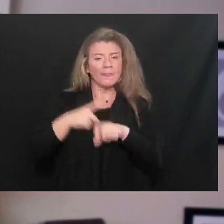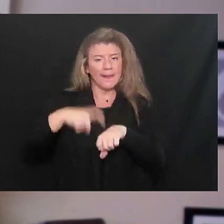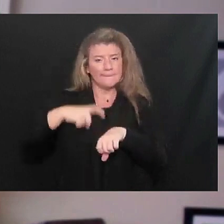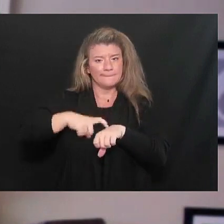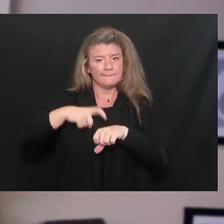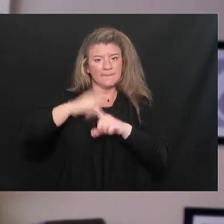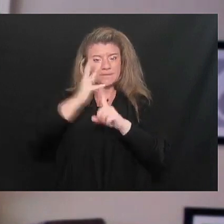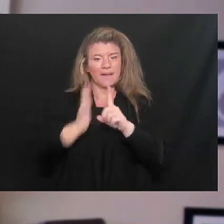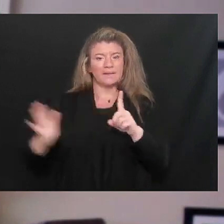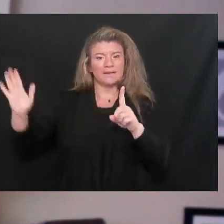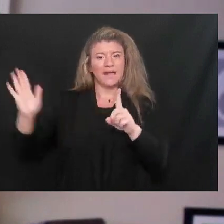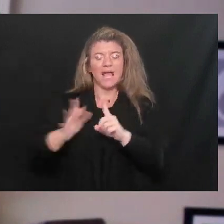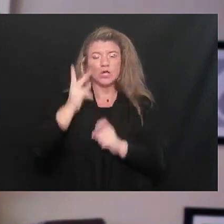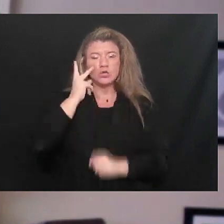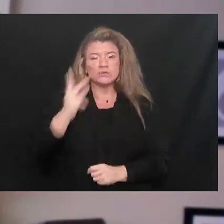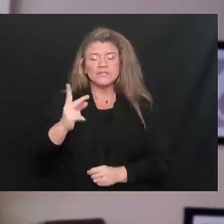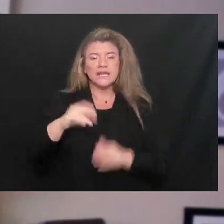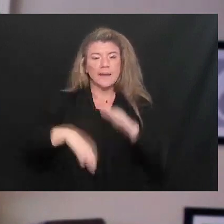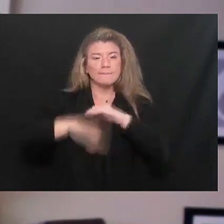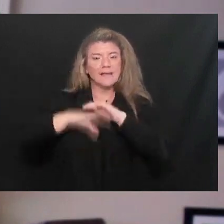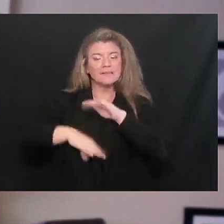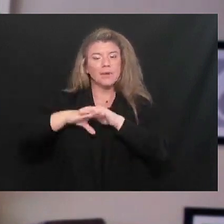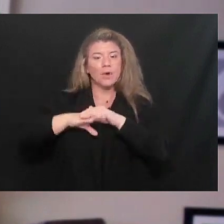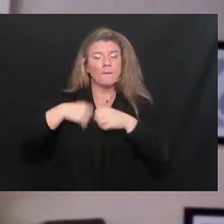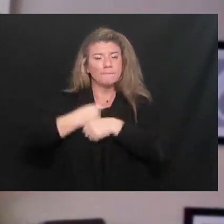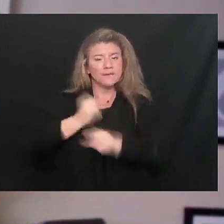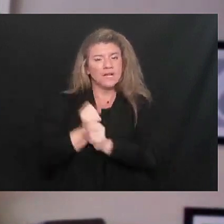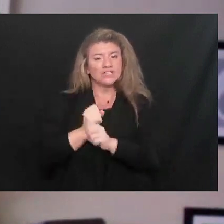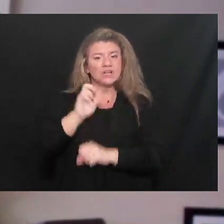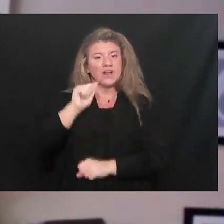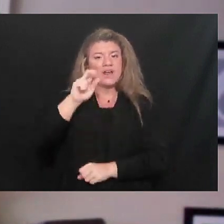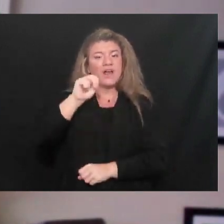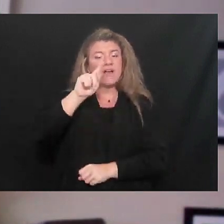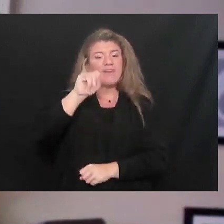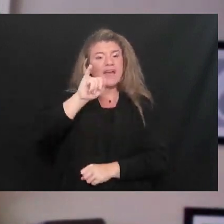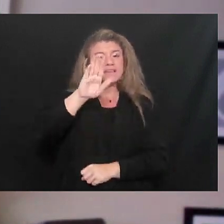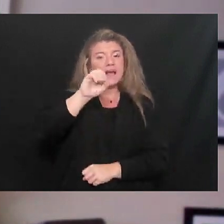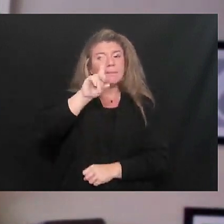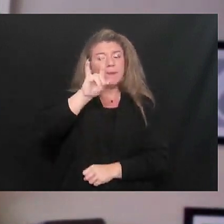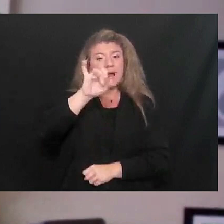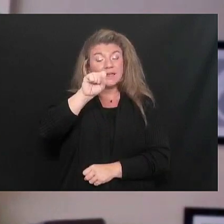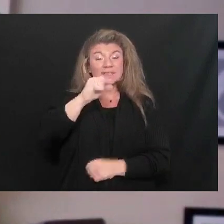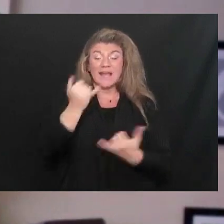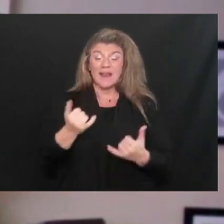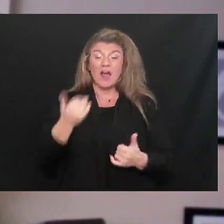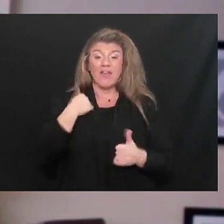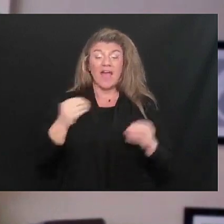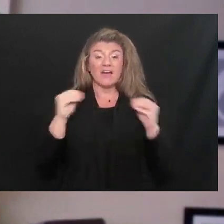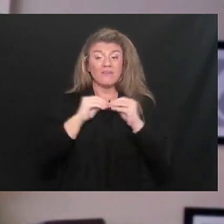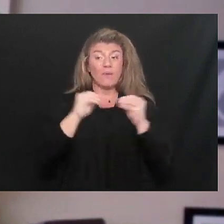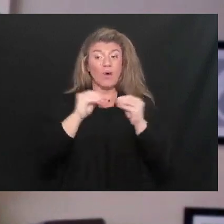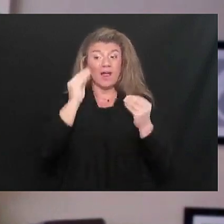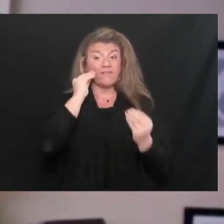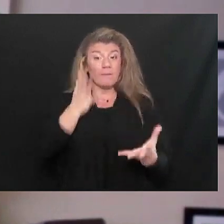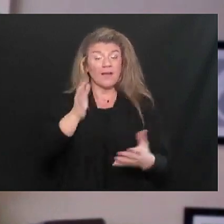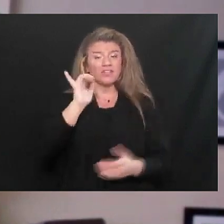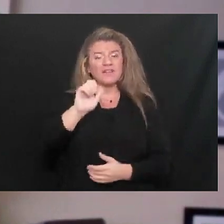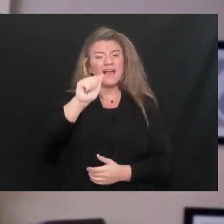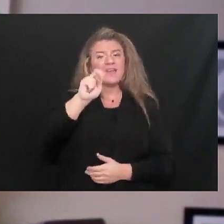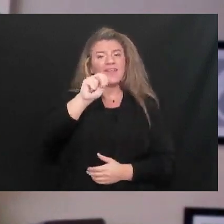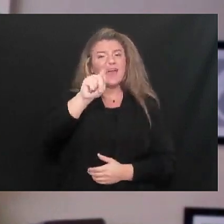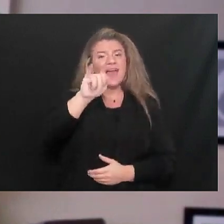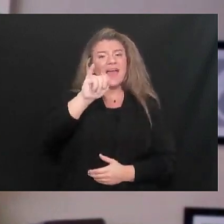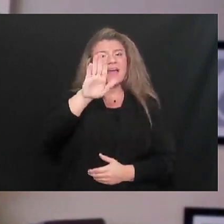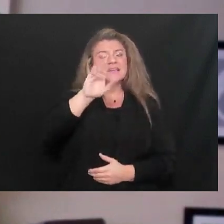to see a maximal production of antibodies. And there's more data now that the antibodies that are